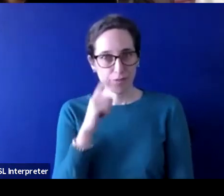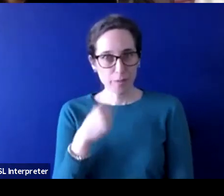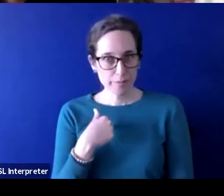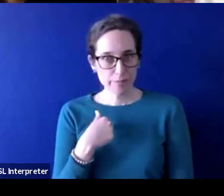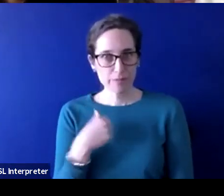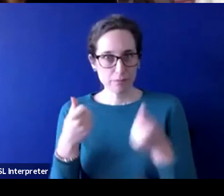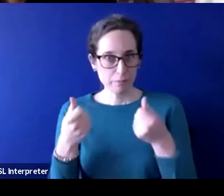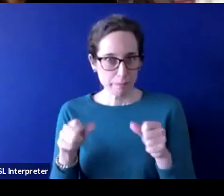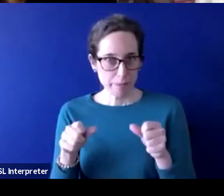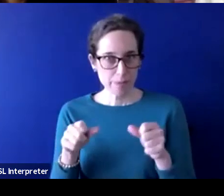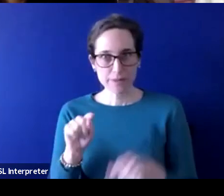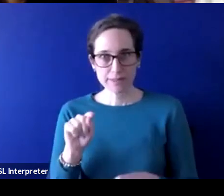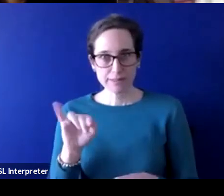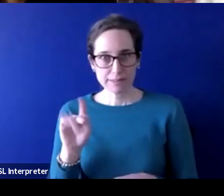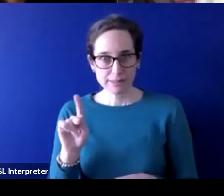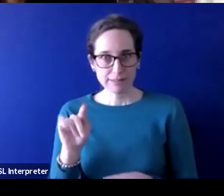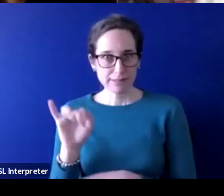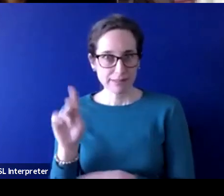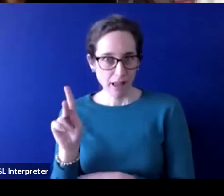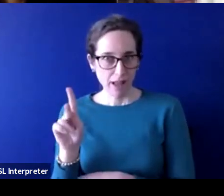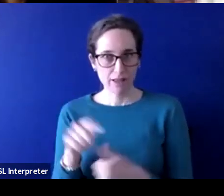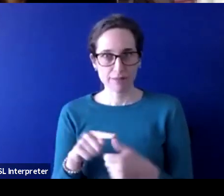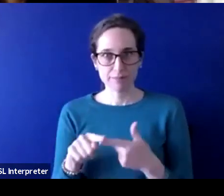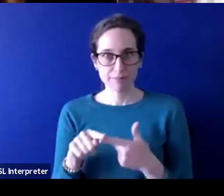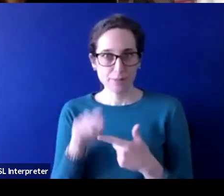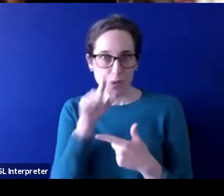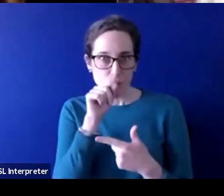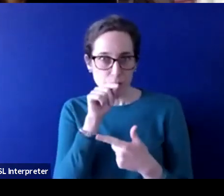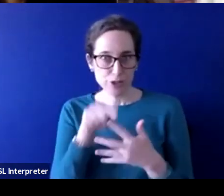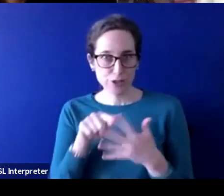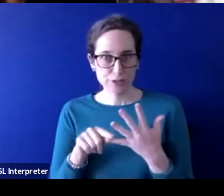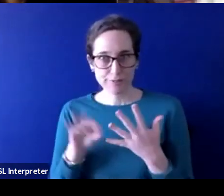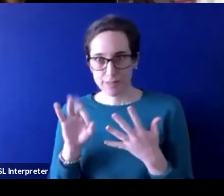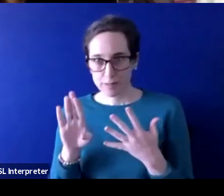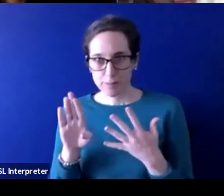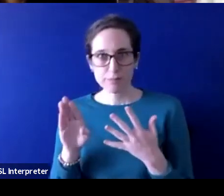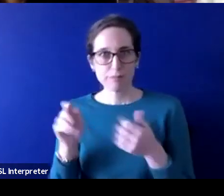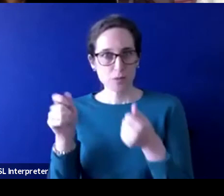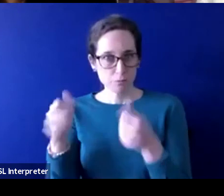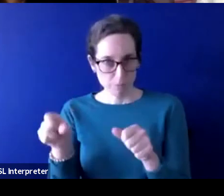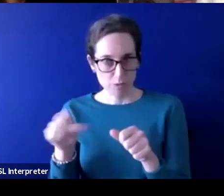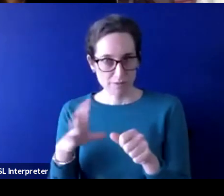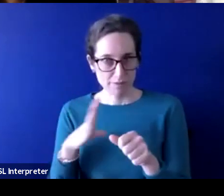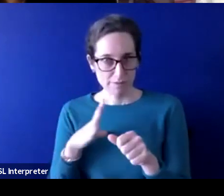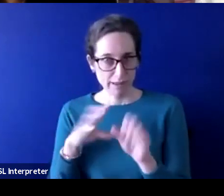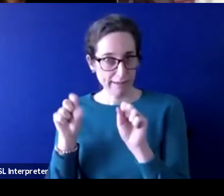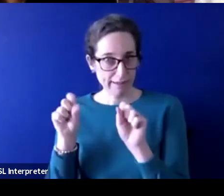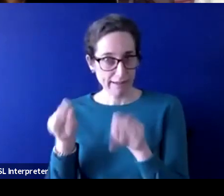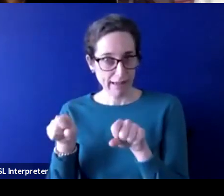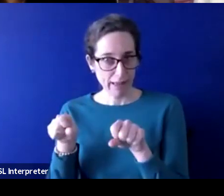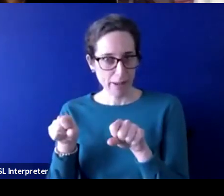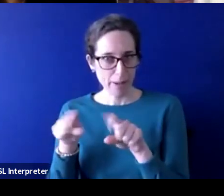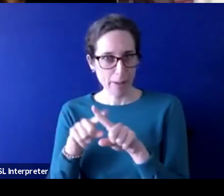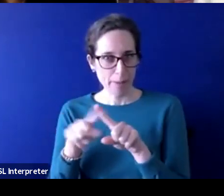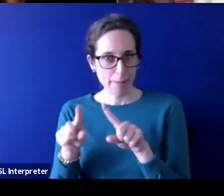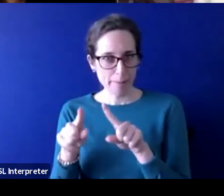Instagram, Twitter, we can do that, but it goes back to what side will do